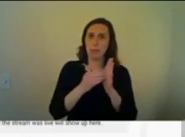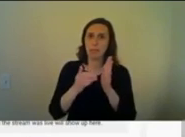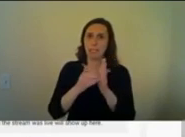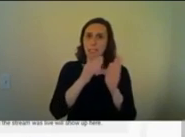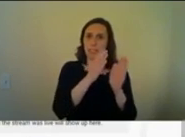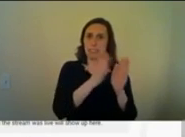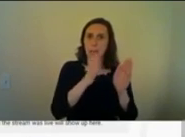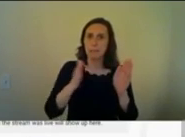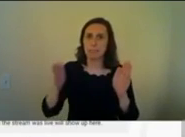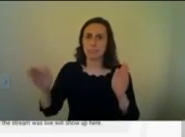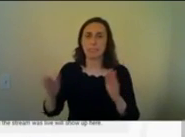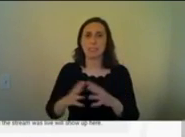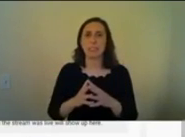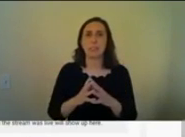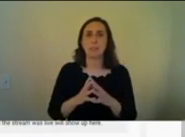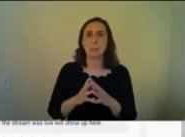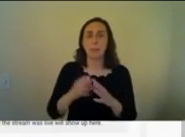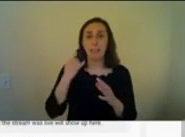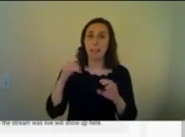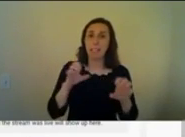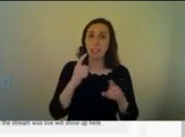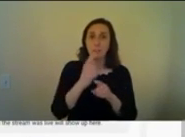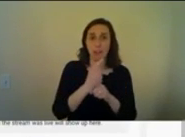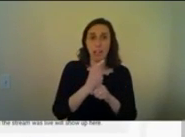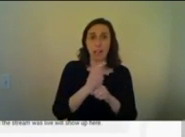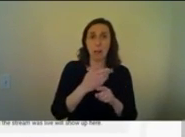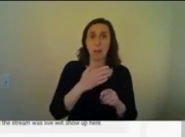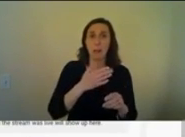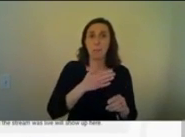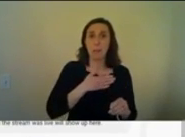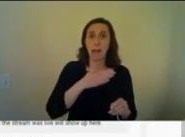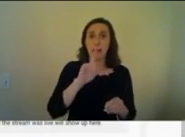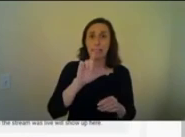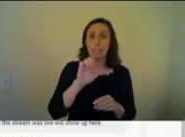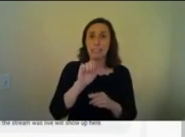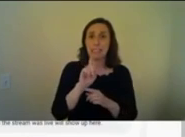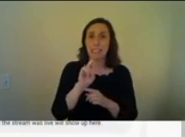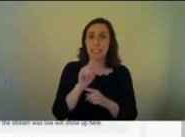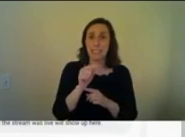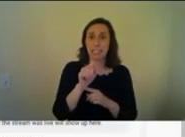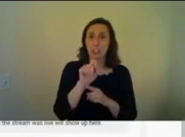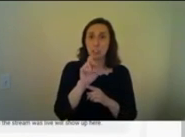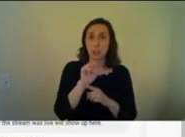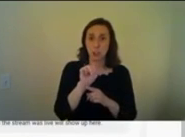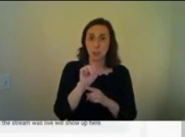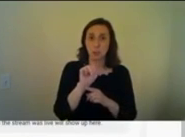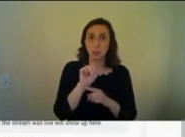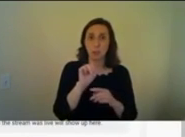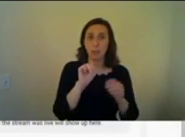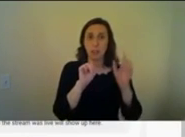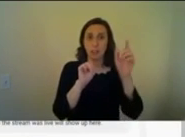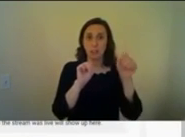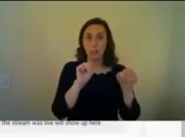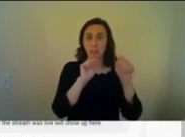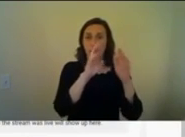negative 4x squared and my leading term from my multiplication should be a positive 4x squared. When